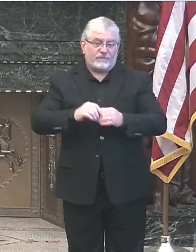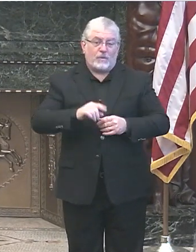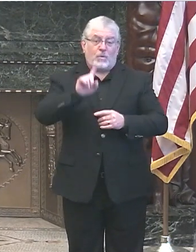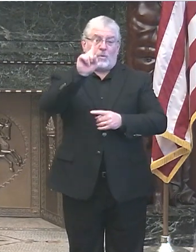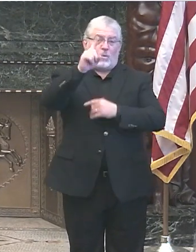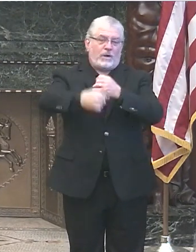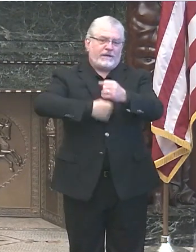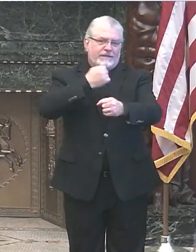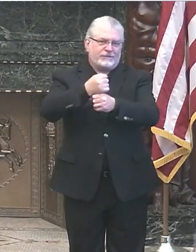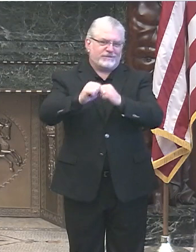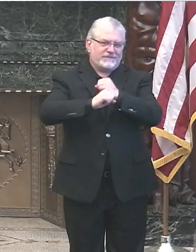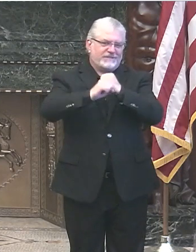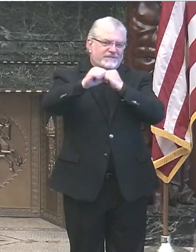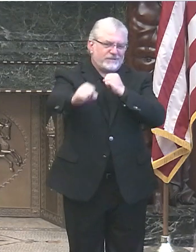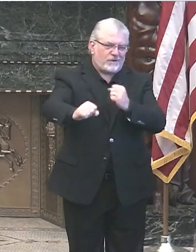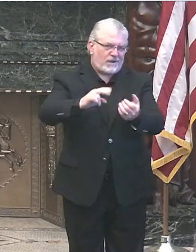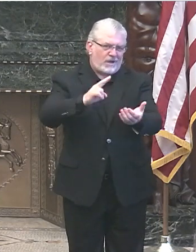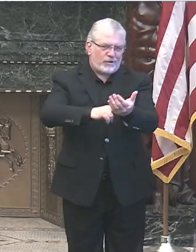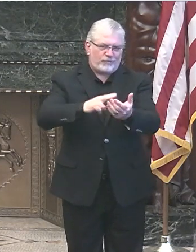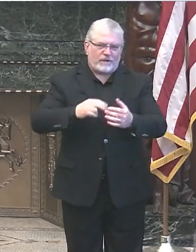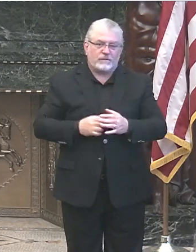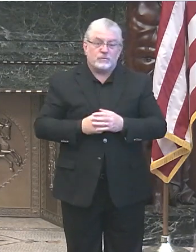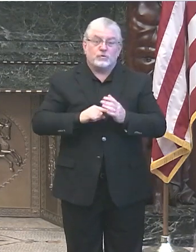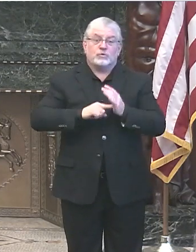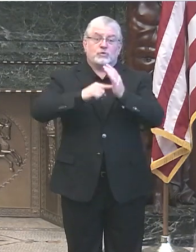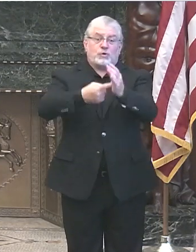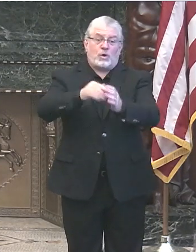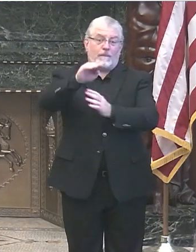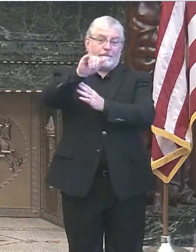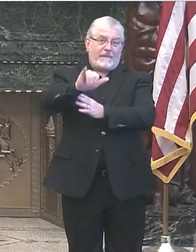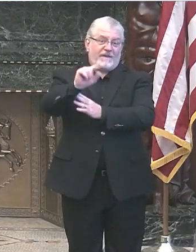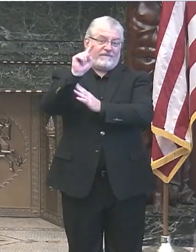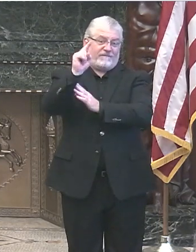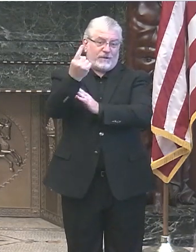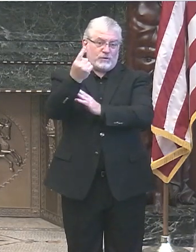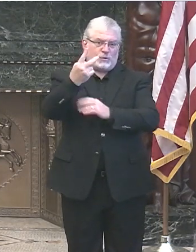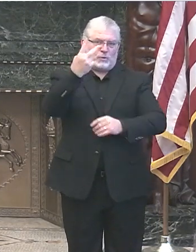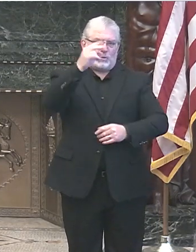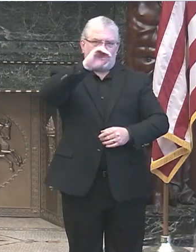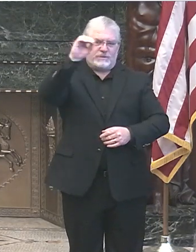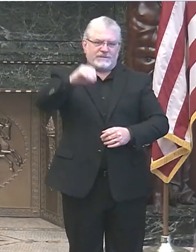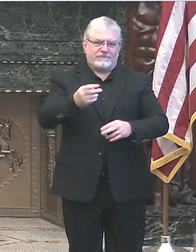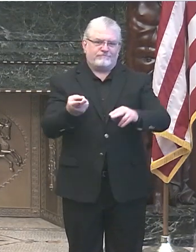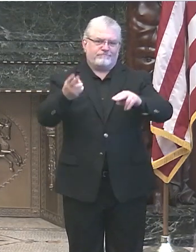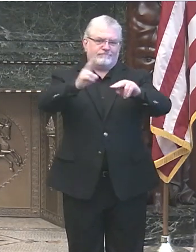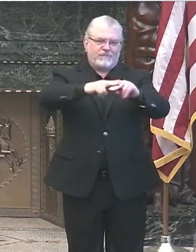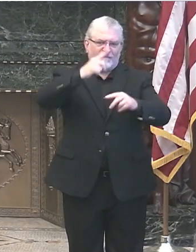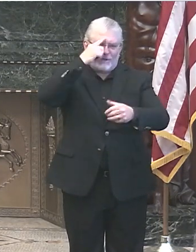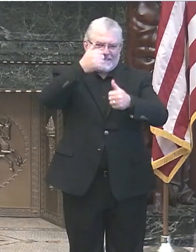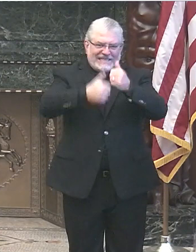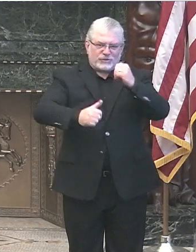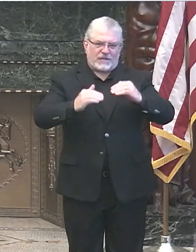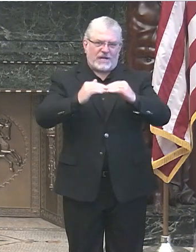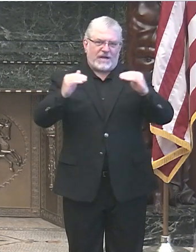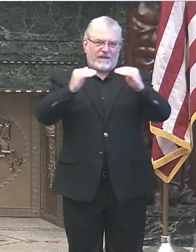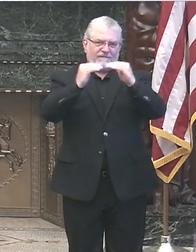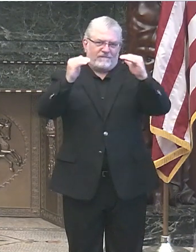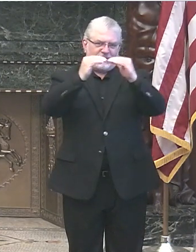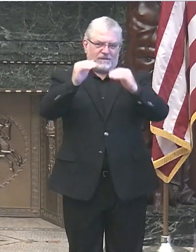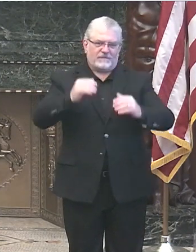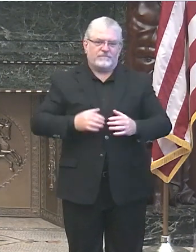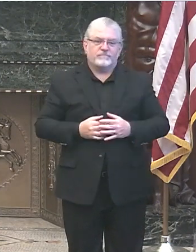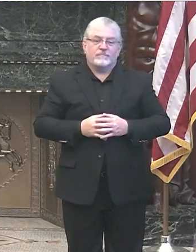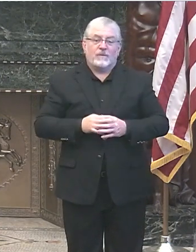extension includes, effective May 1st, a 2% increase in each step of each pay range in the 47 pay plan. It also